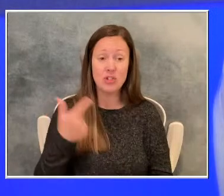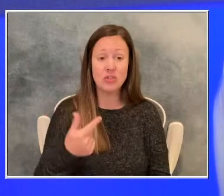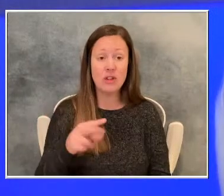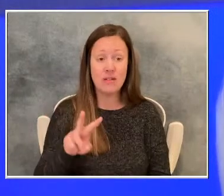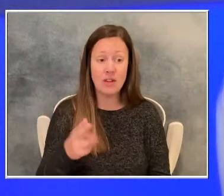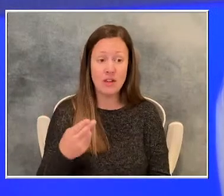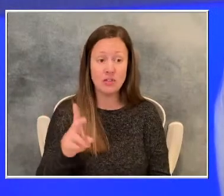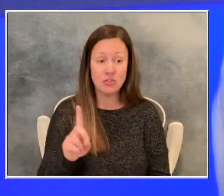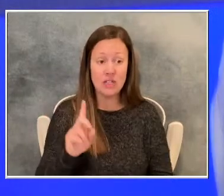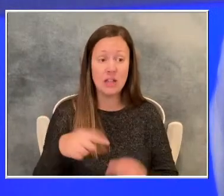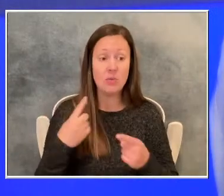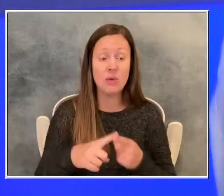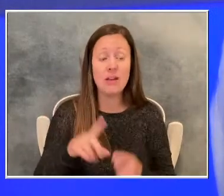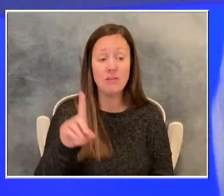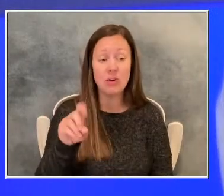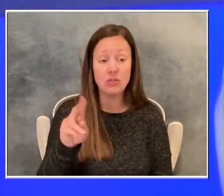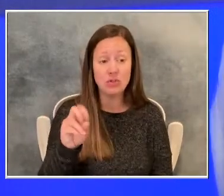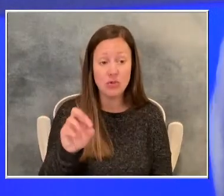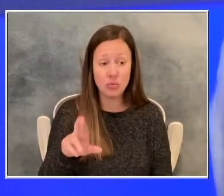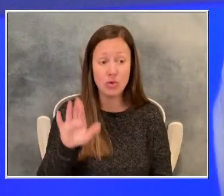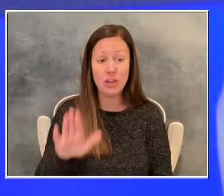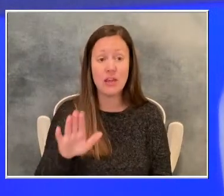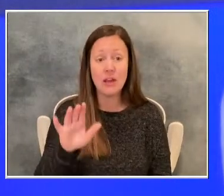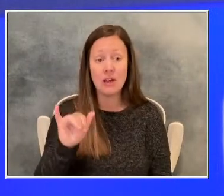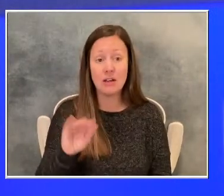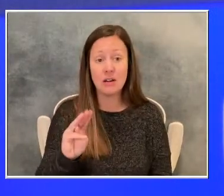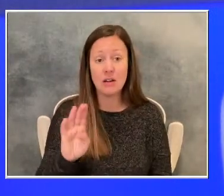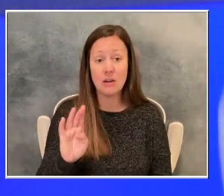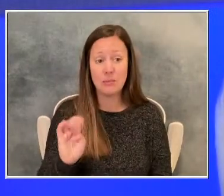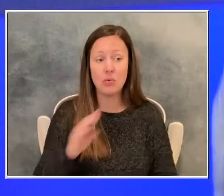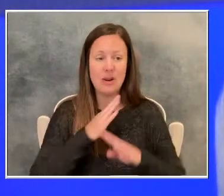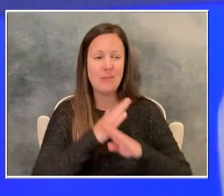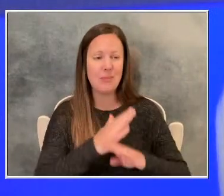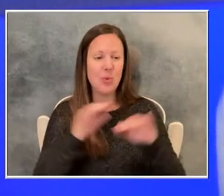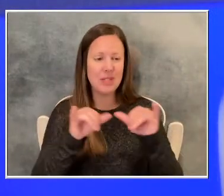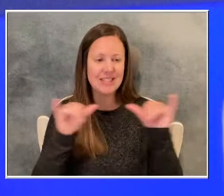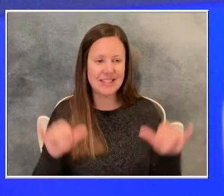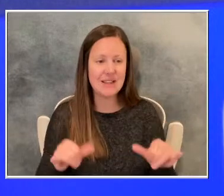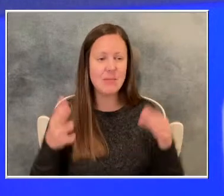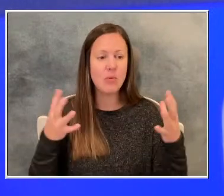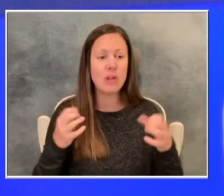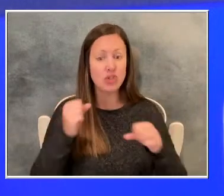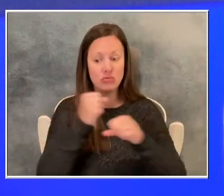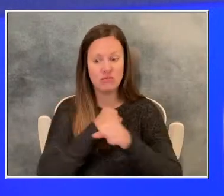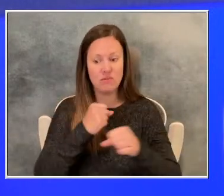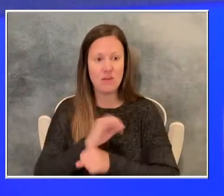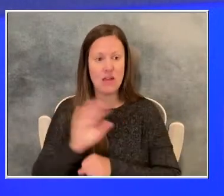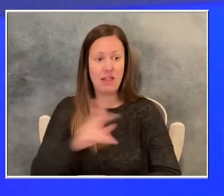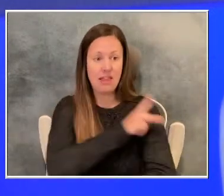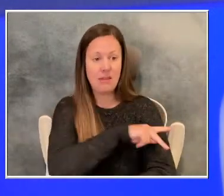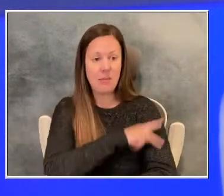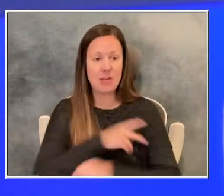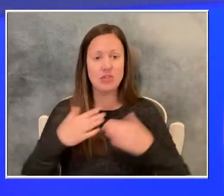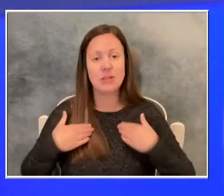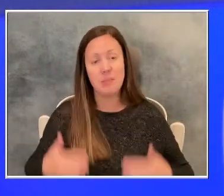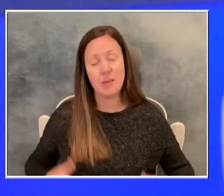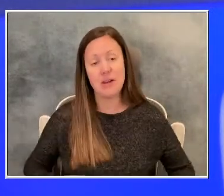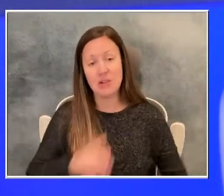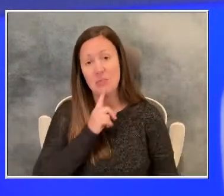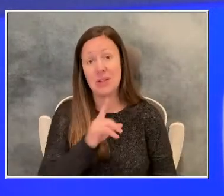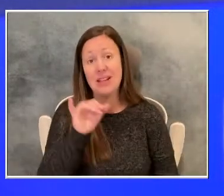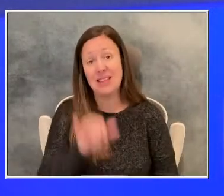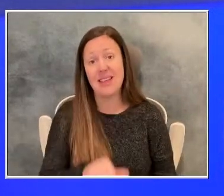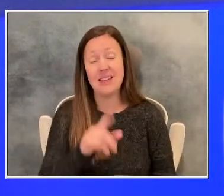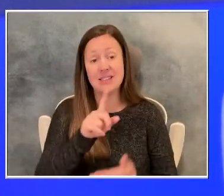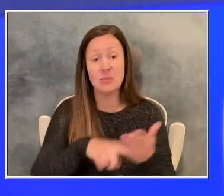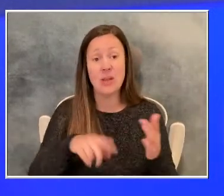donor's immune system wants to fight the recipient or the patient's body. And because that's what the donor cells, immune